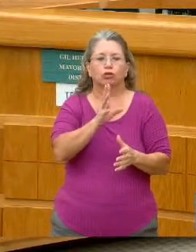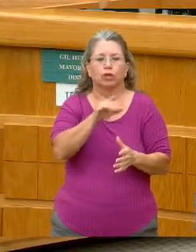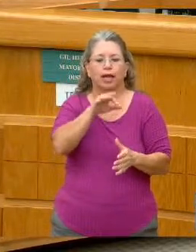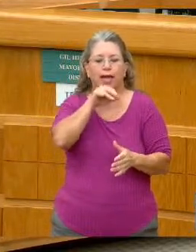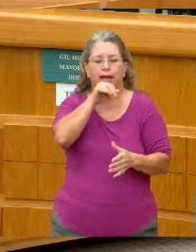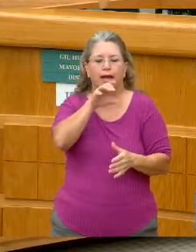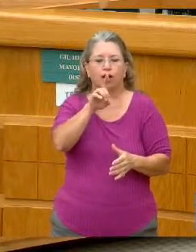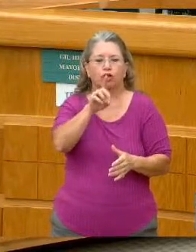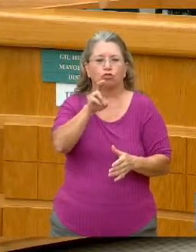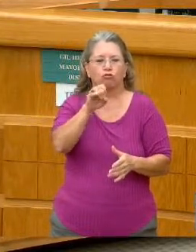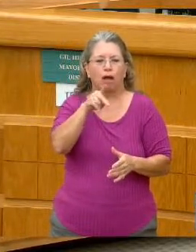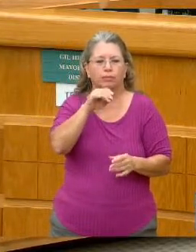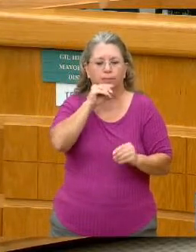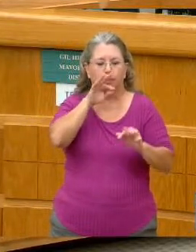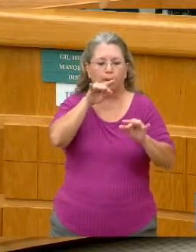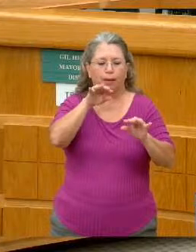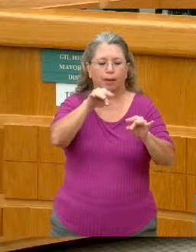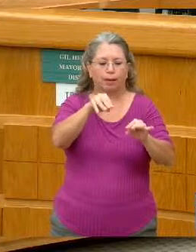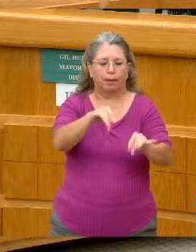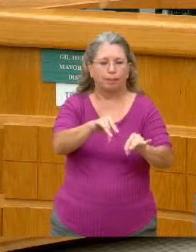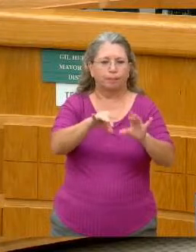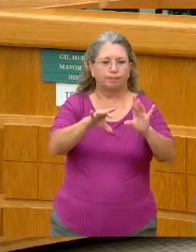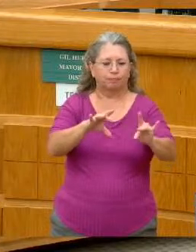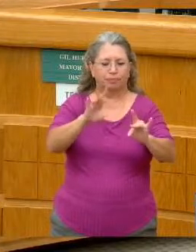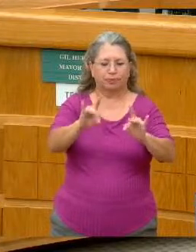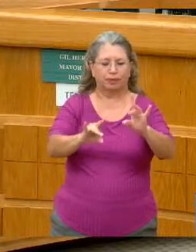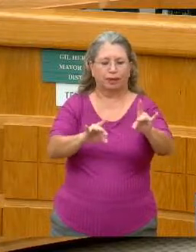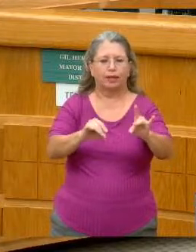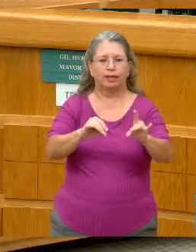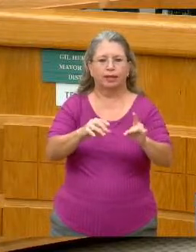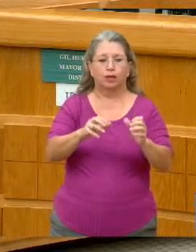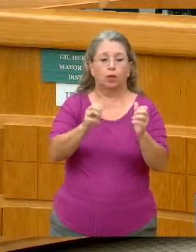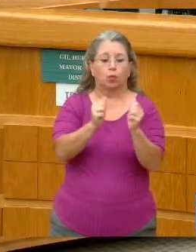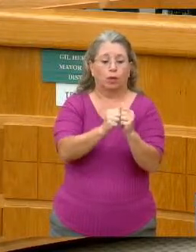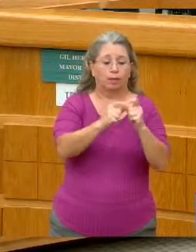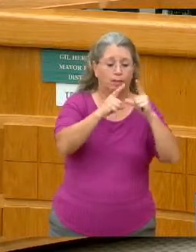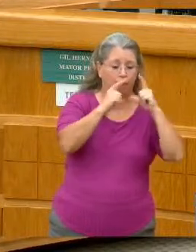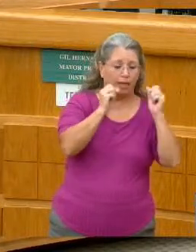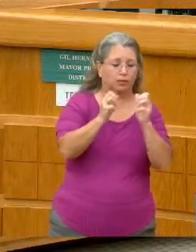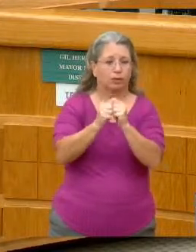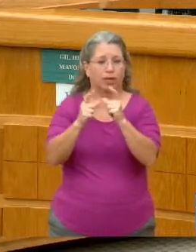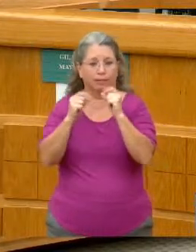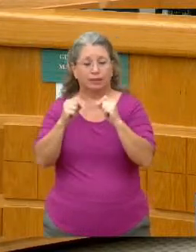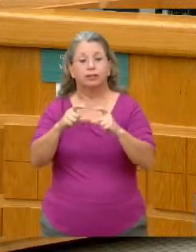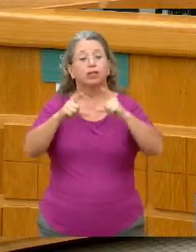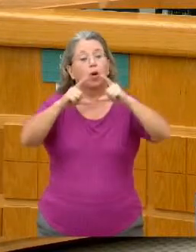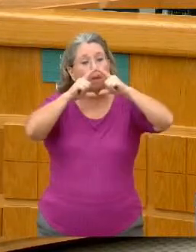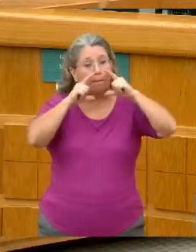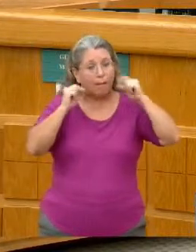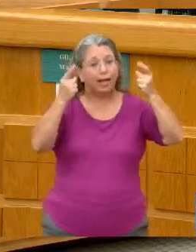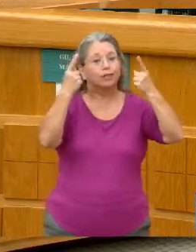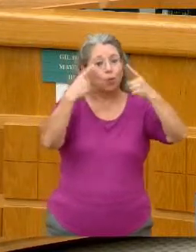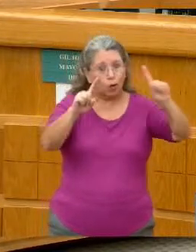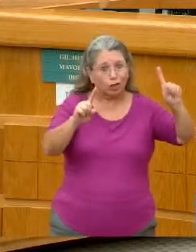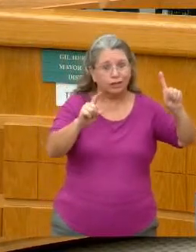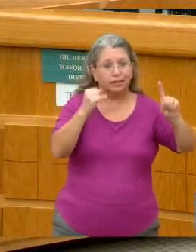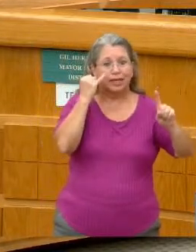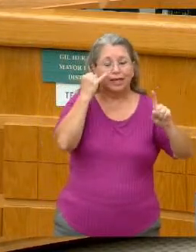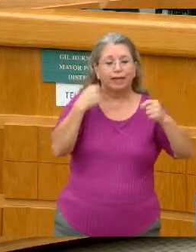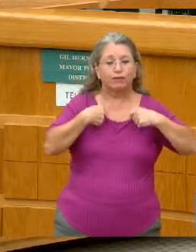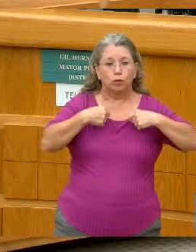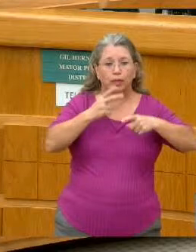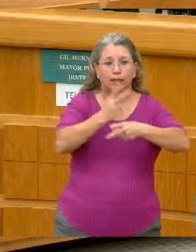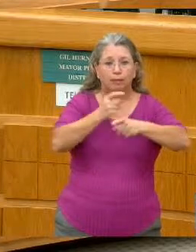droplets that would transmit COVID-19. Masks work. As long as you put them on, it doesn't work like that.